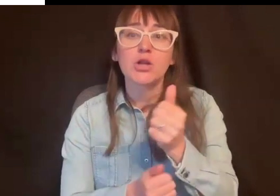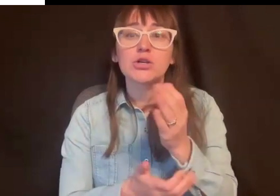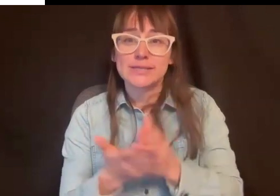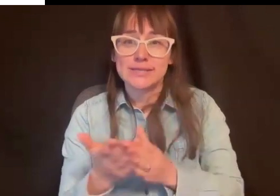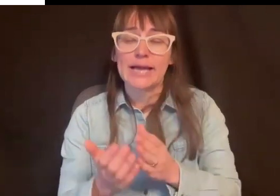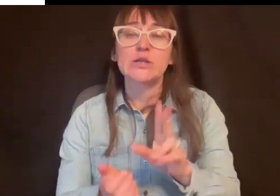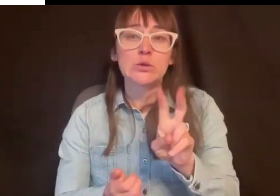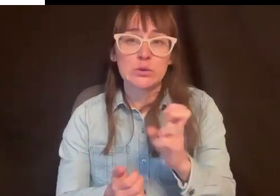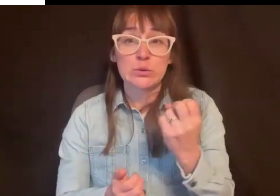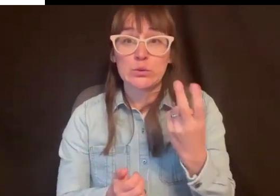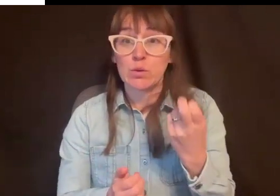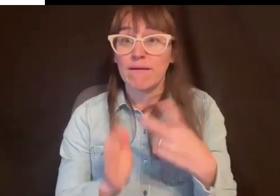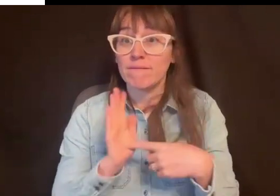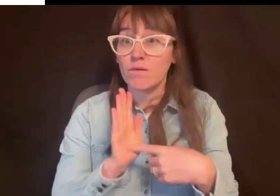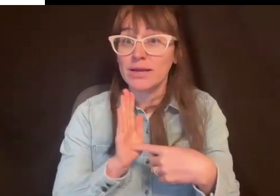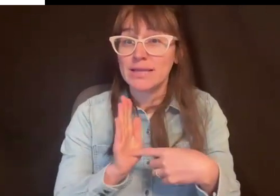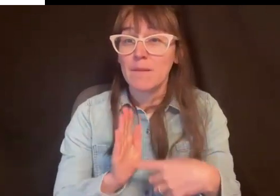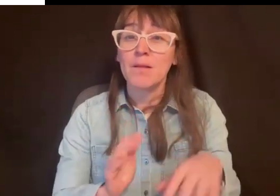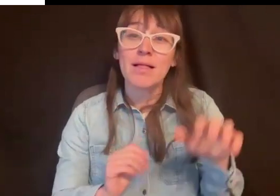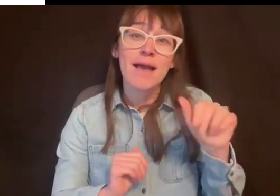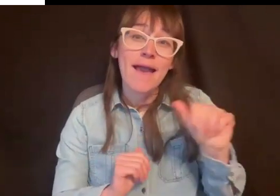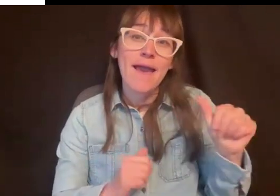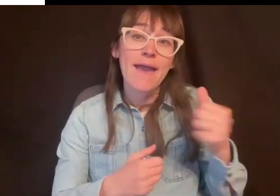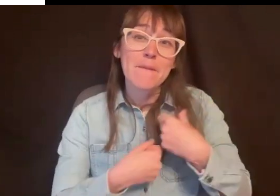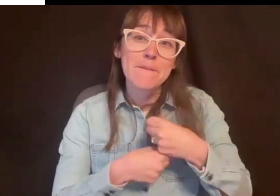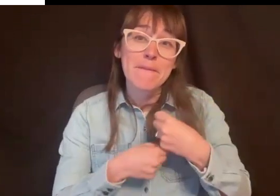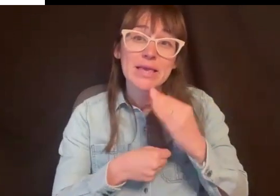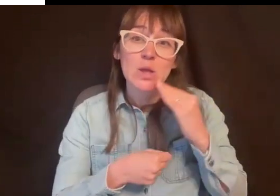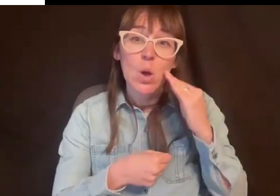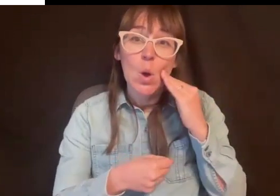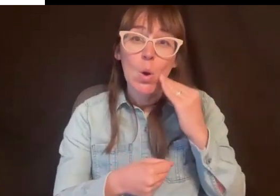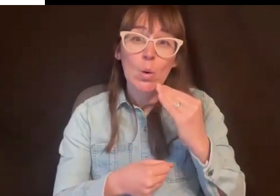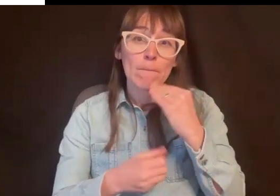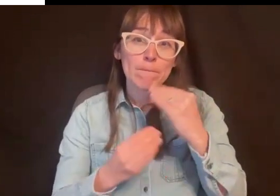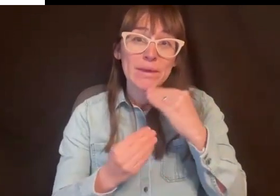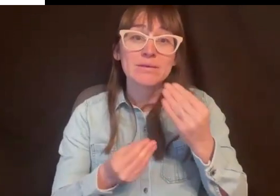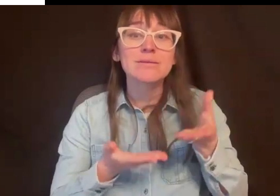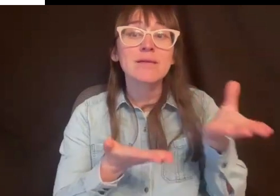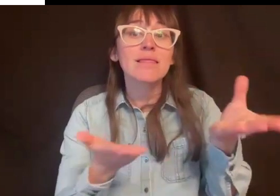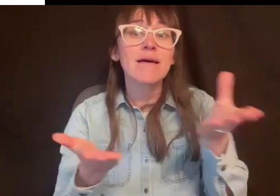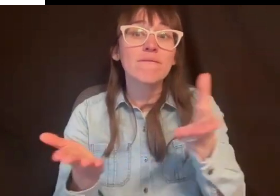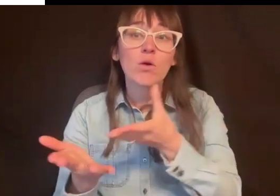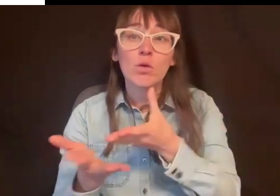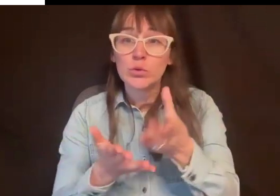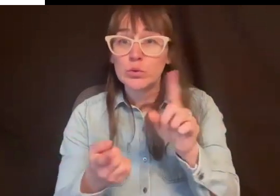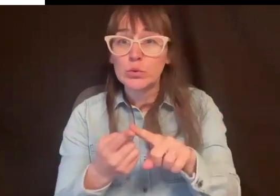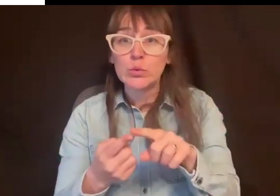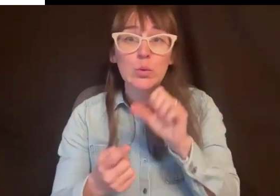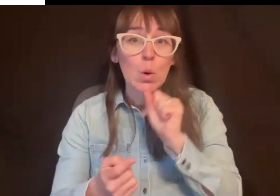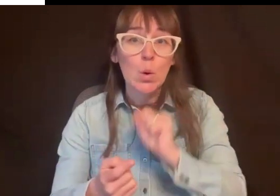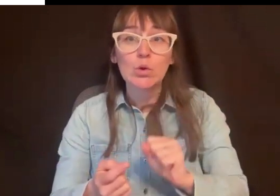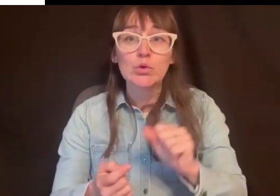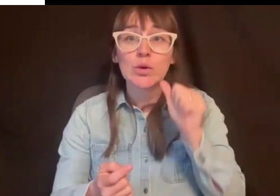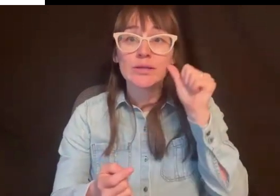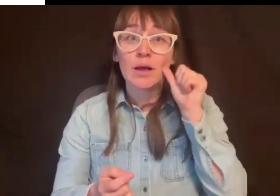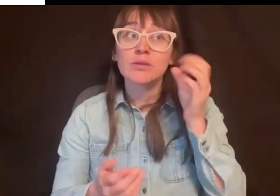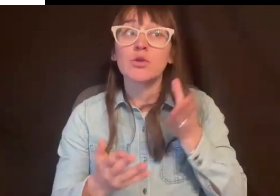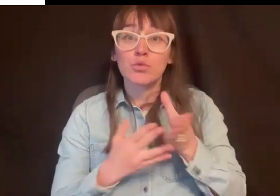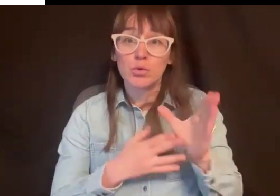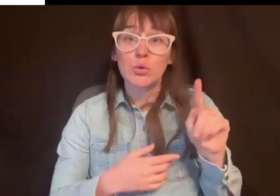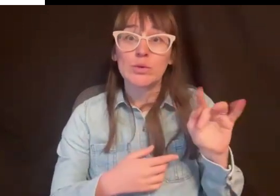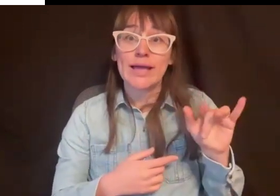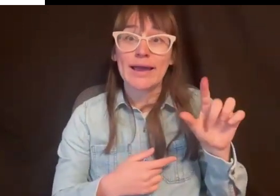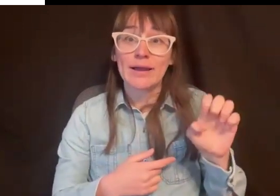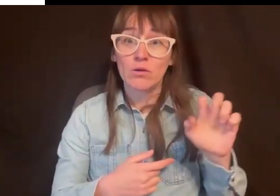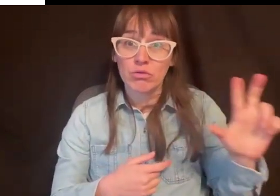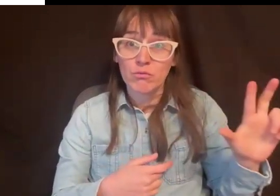Example, a AAA makes home-delivered meals available to older adults through Title III funding. They have enough capacity to